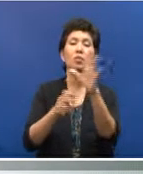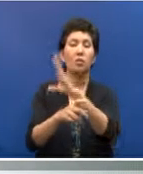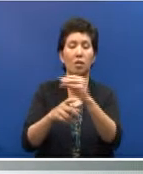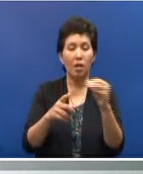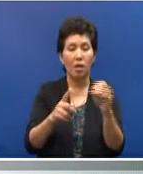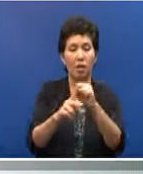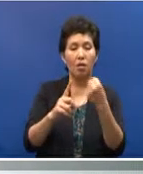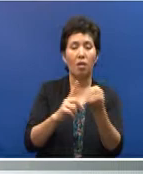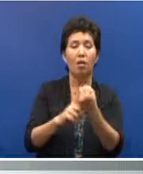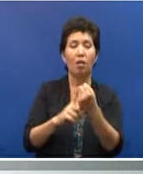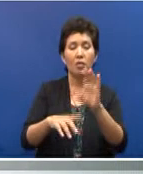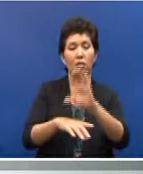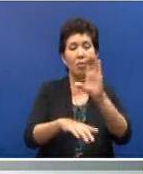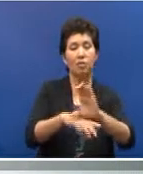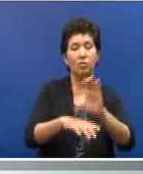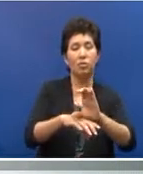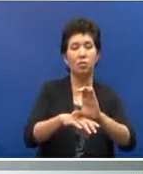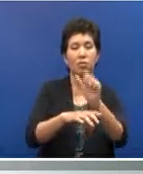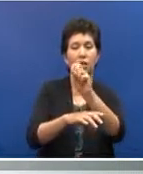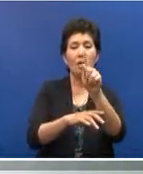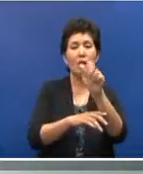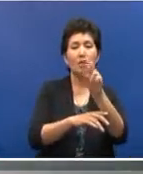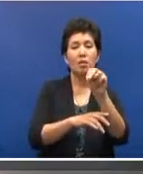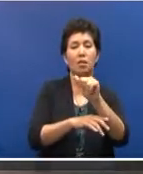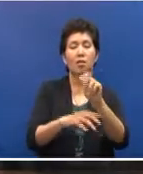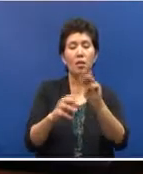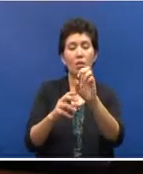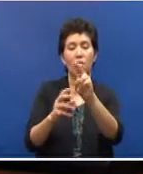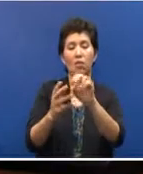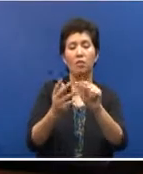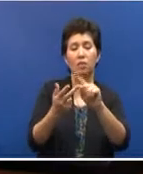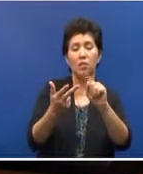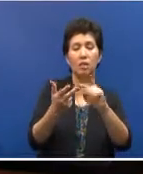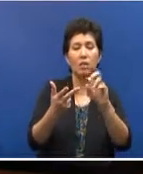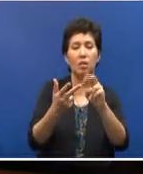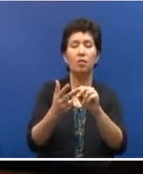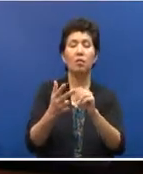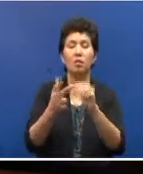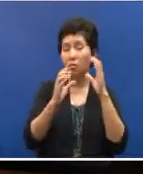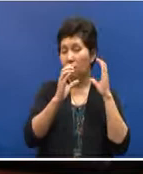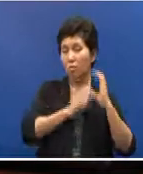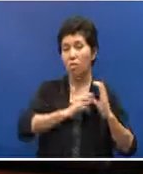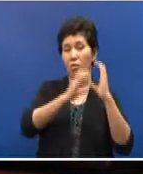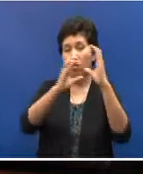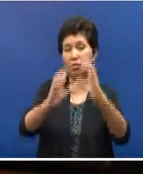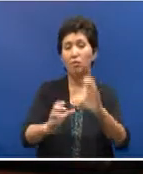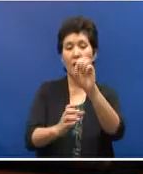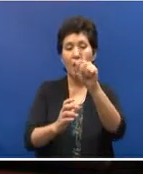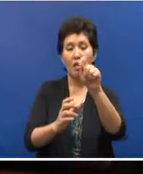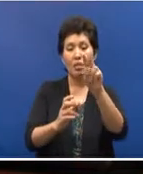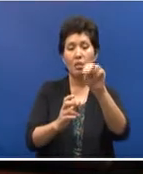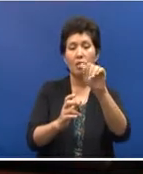the cultural interests of ethnic minorities. Okay, so they're really concerned about the rights of the ethnic